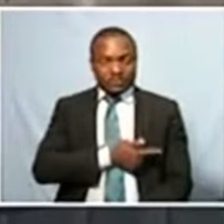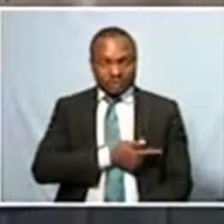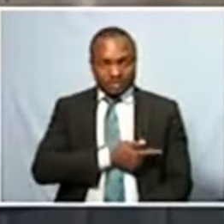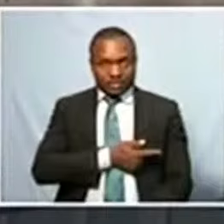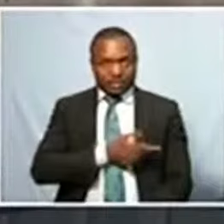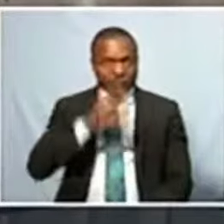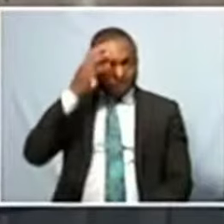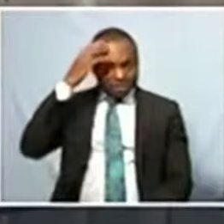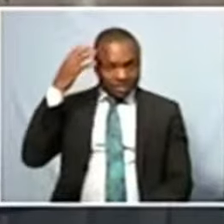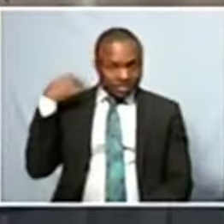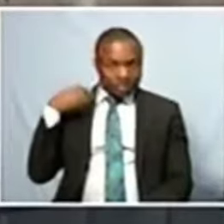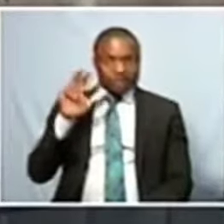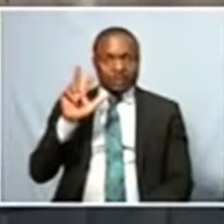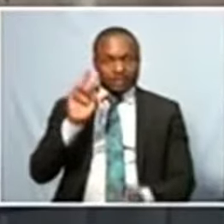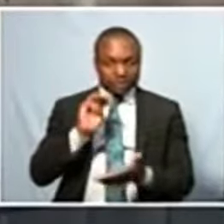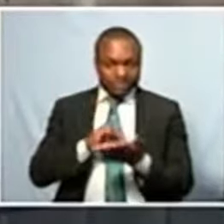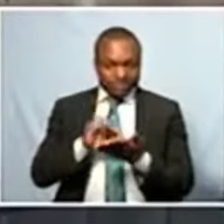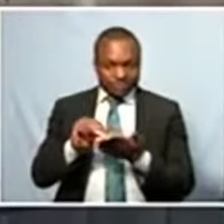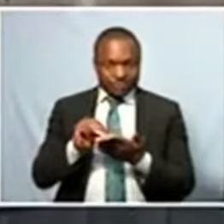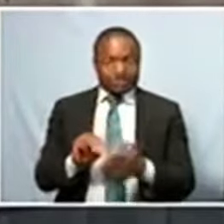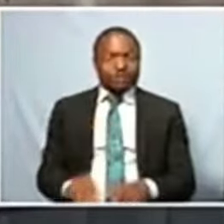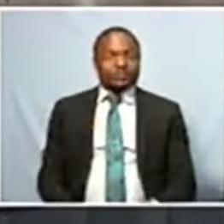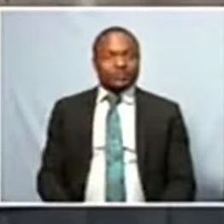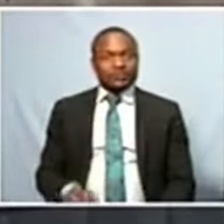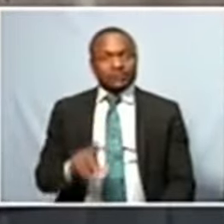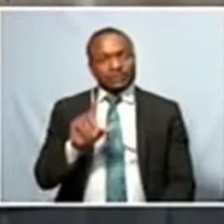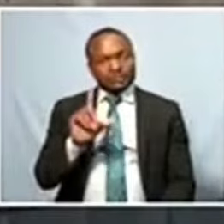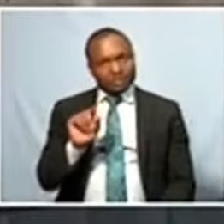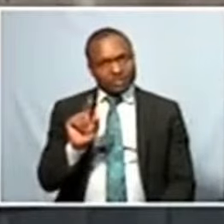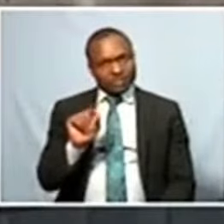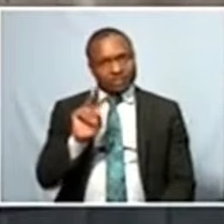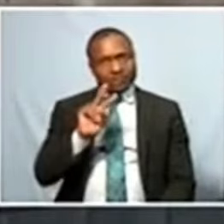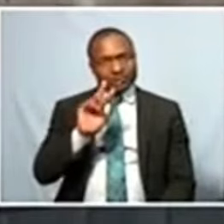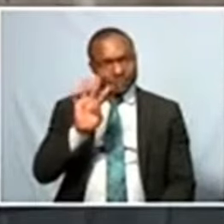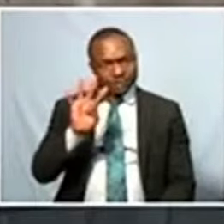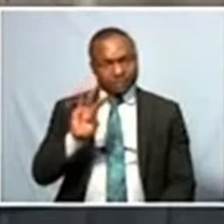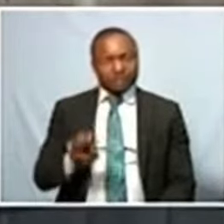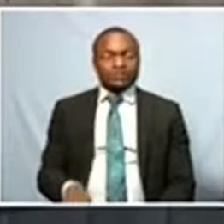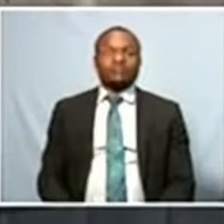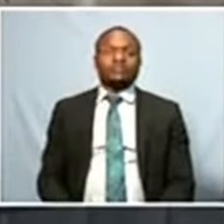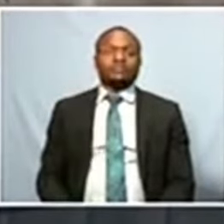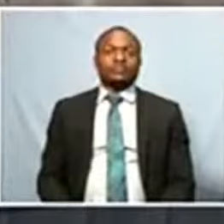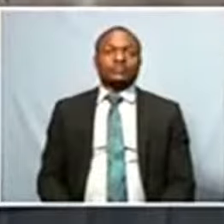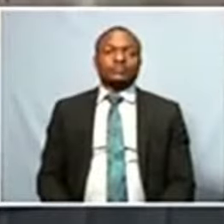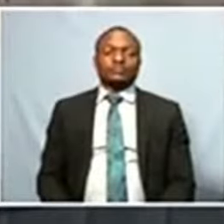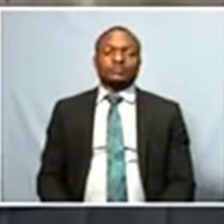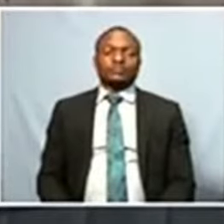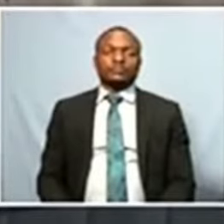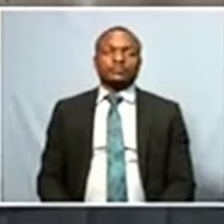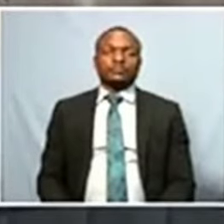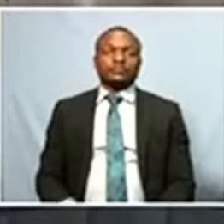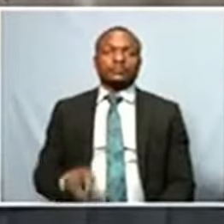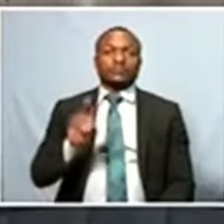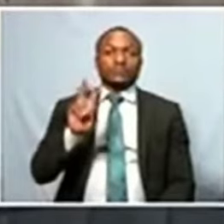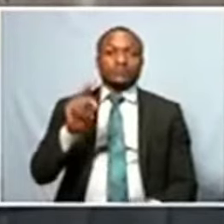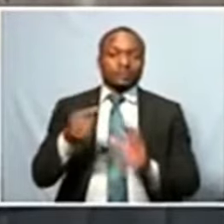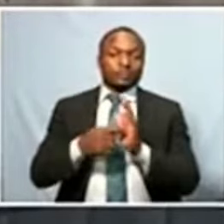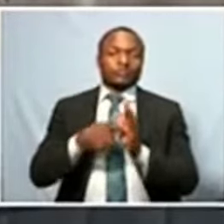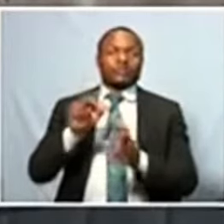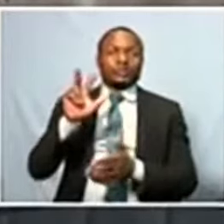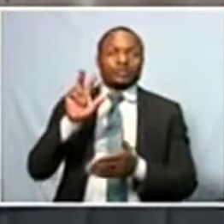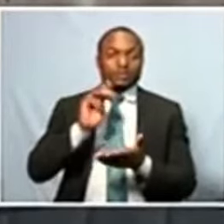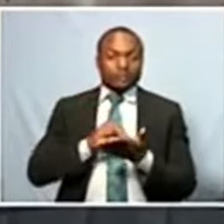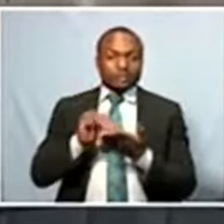was at 3 million in 2024 and 2.3 million